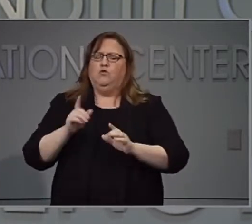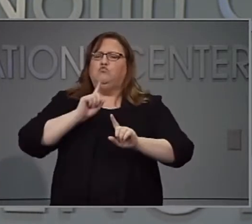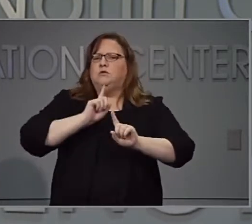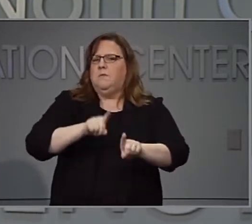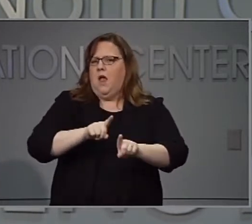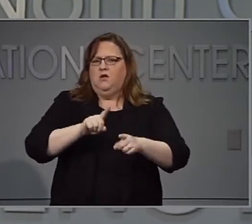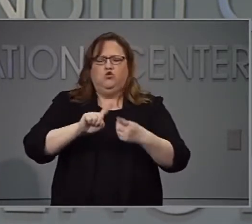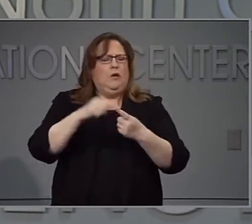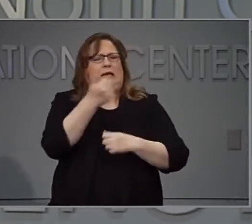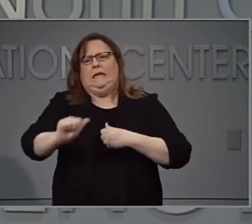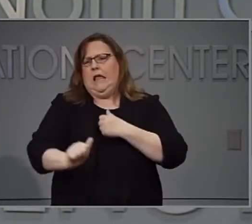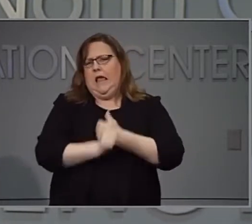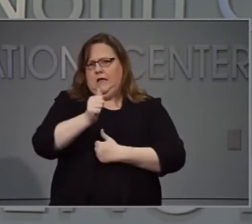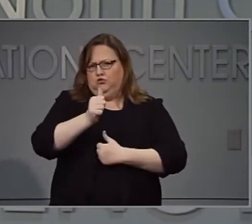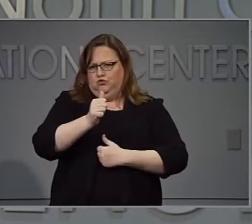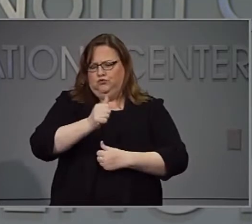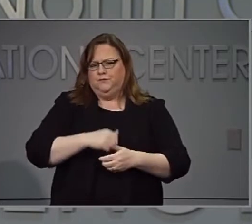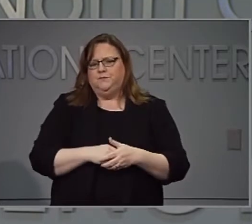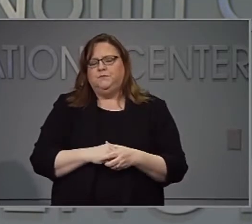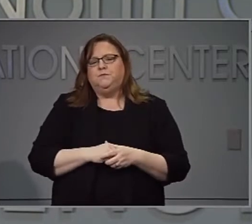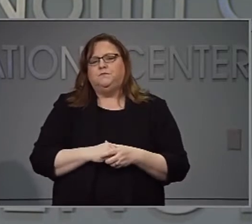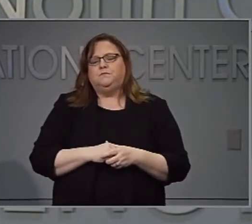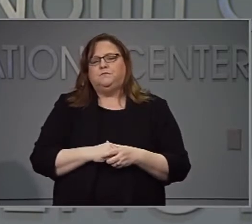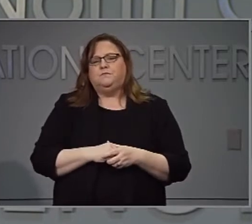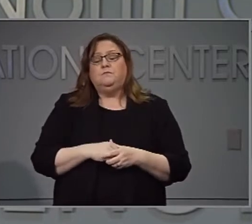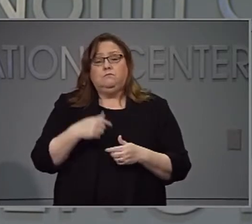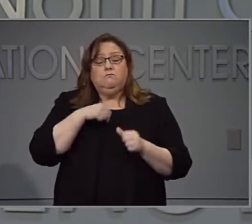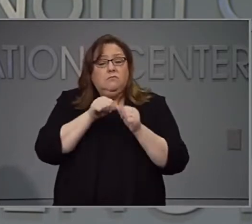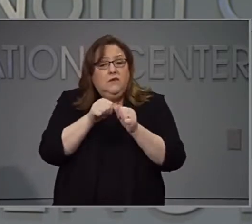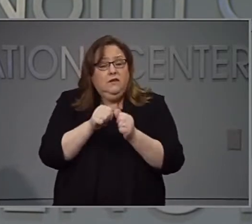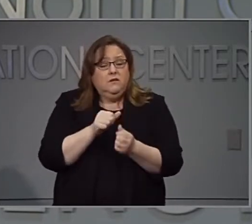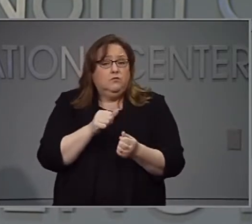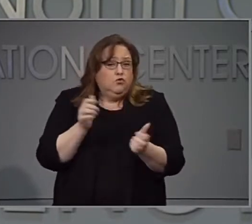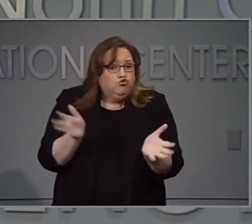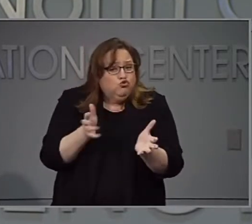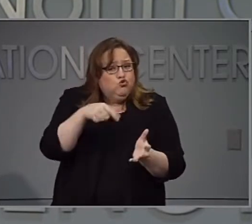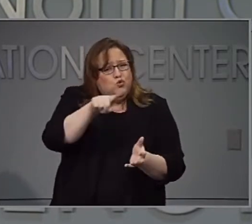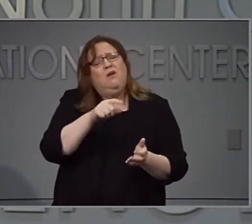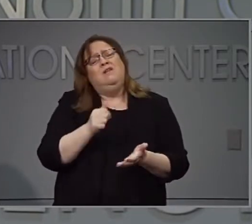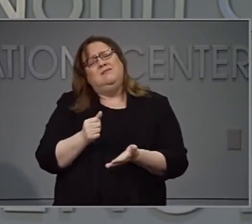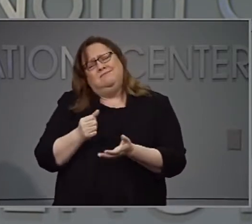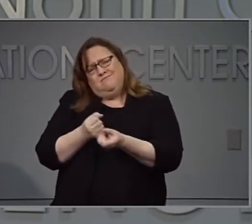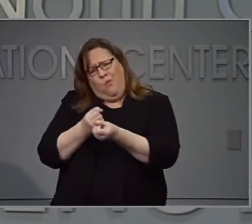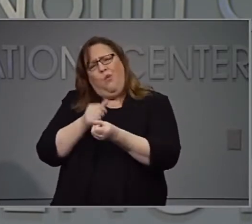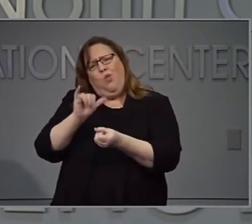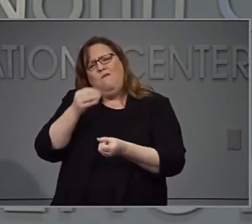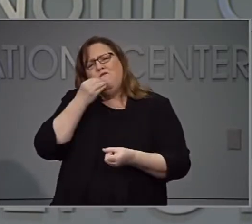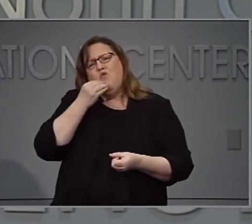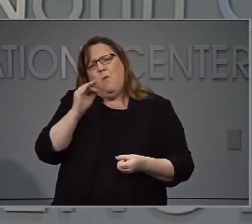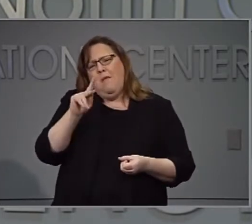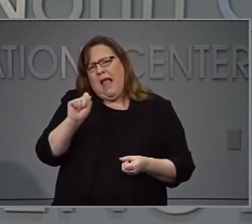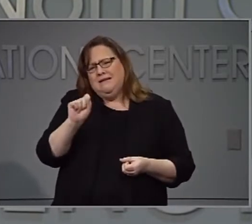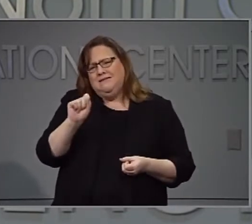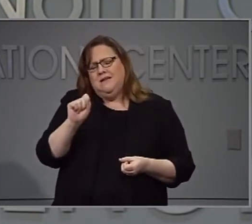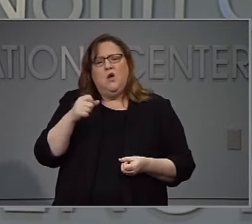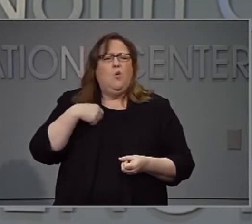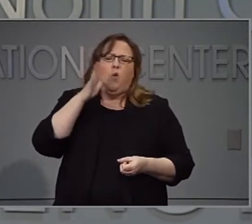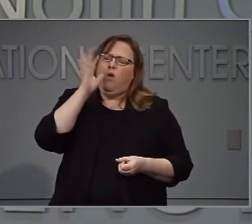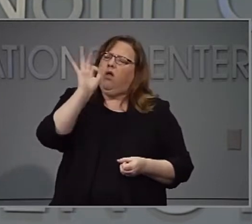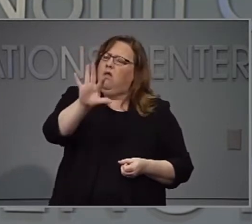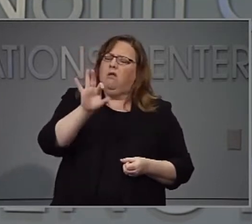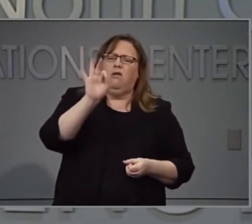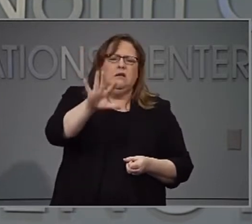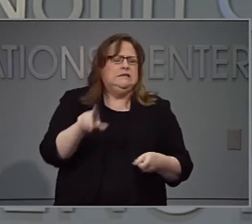response. We continue to encourage you to support food banks around the state. We'll talk about this every day. They are